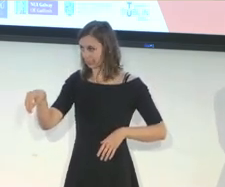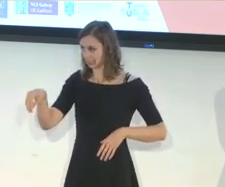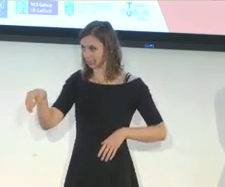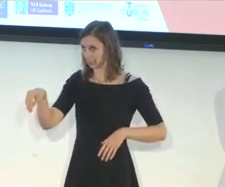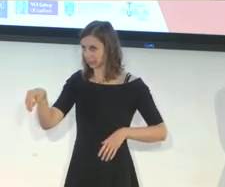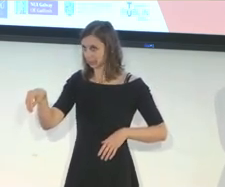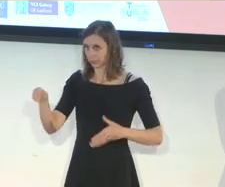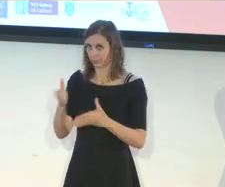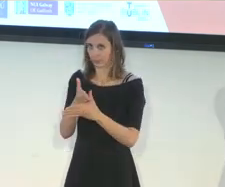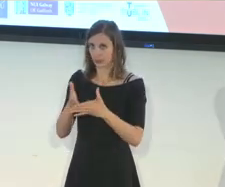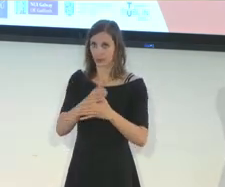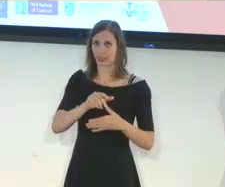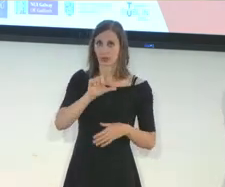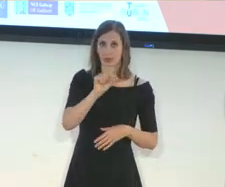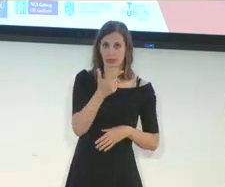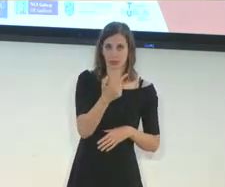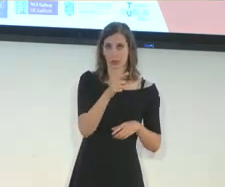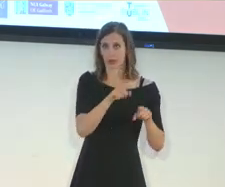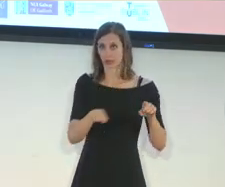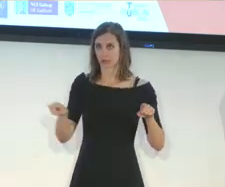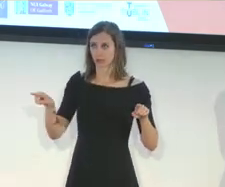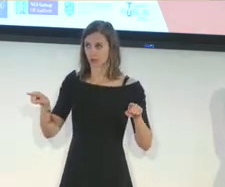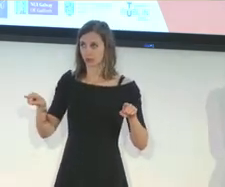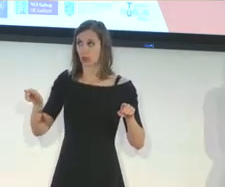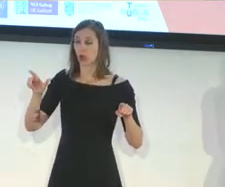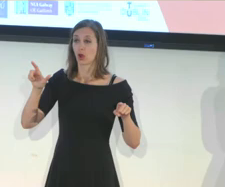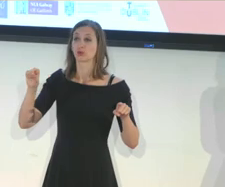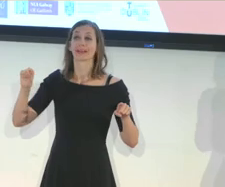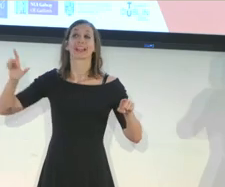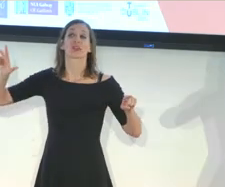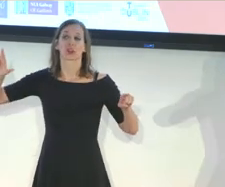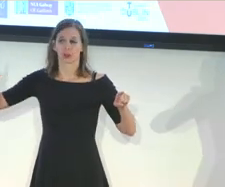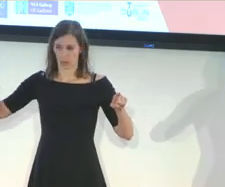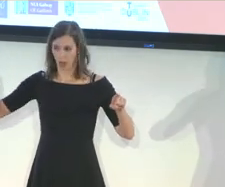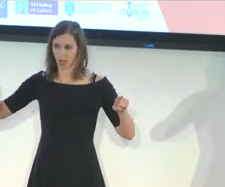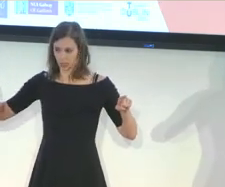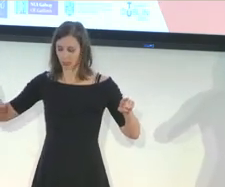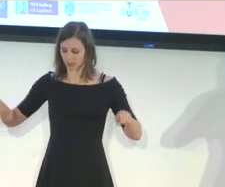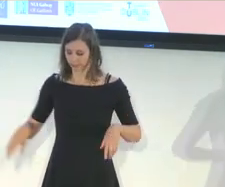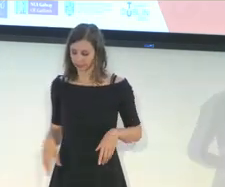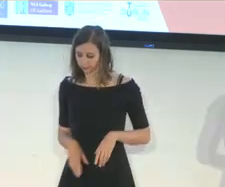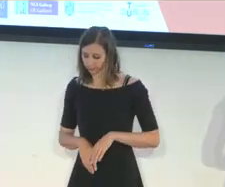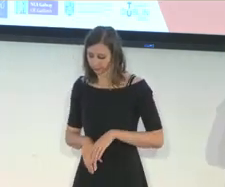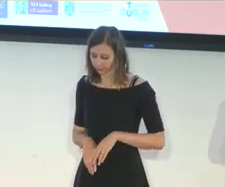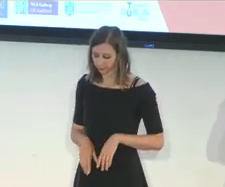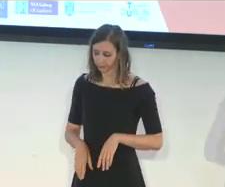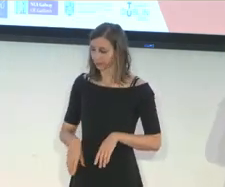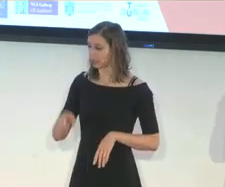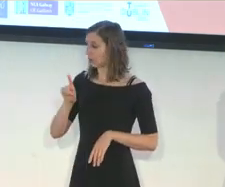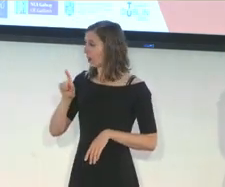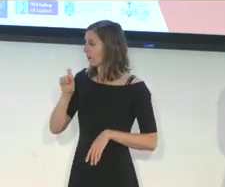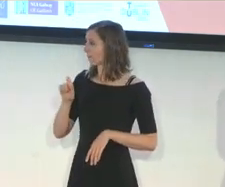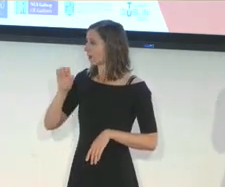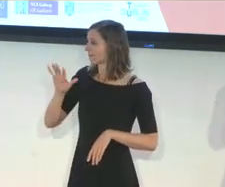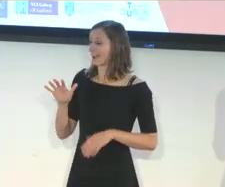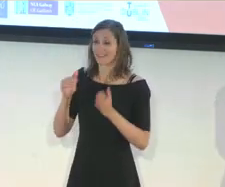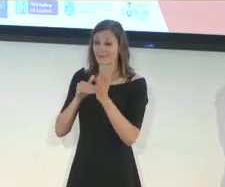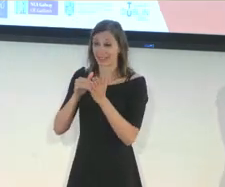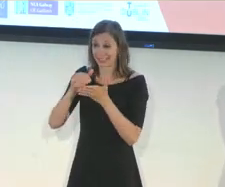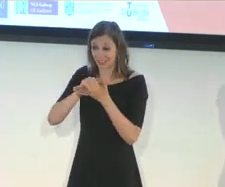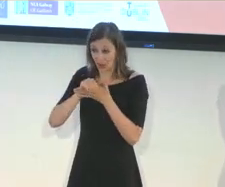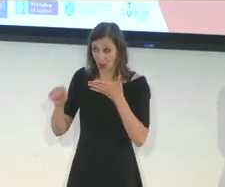between the years 2021 to 2031. This industry was worth $1.5 billion in year